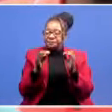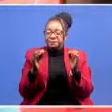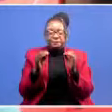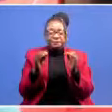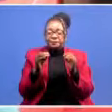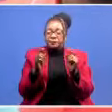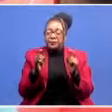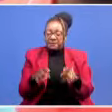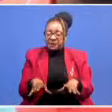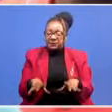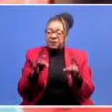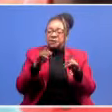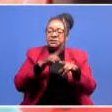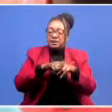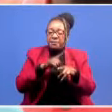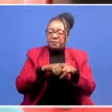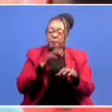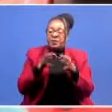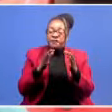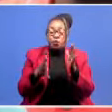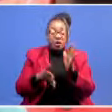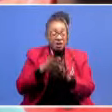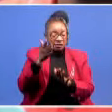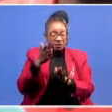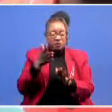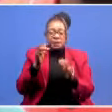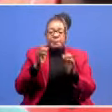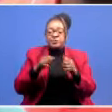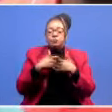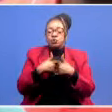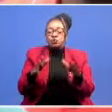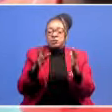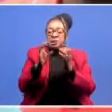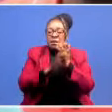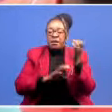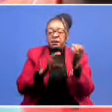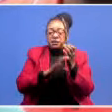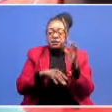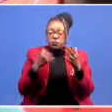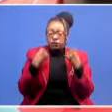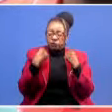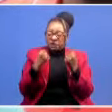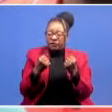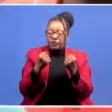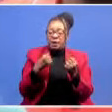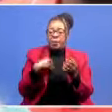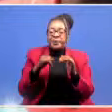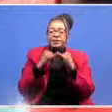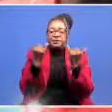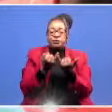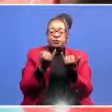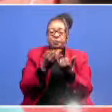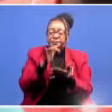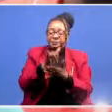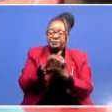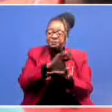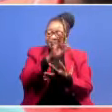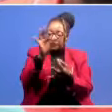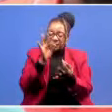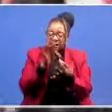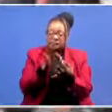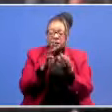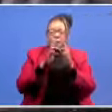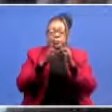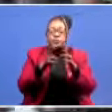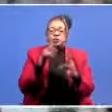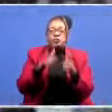revolutions, we might lose this country. Revolutions is about strengthening our institution. And that is exactly the report that was enacted